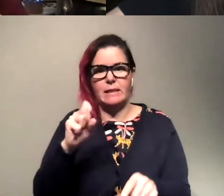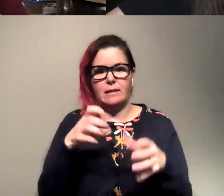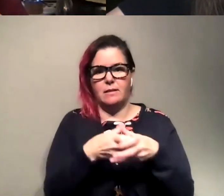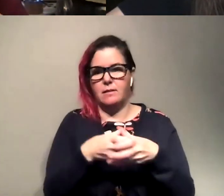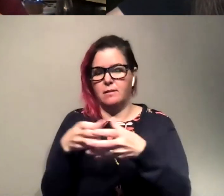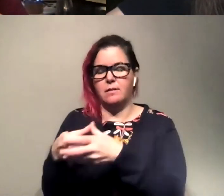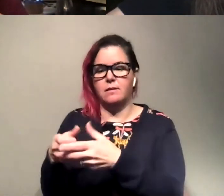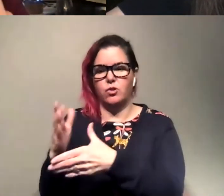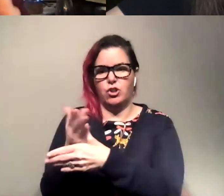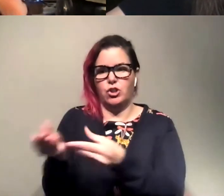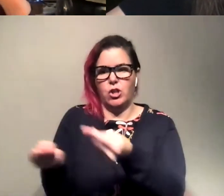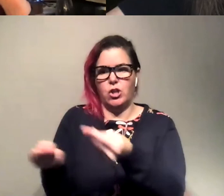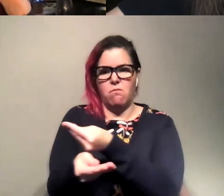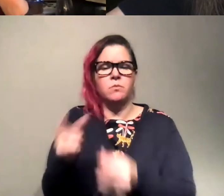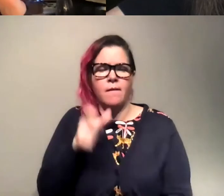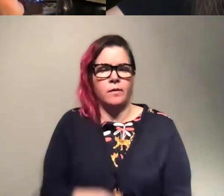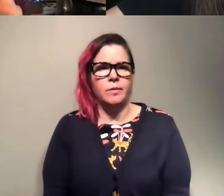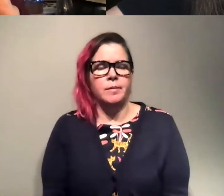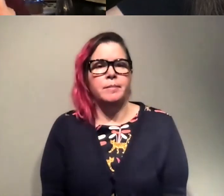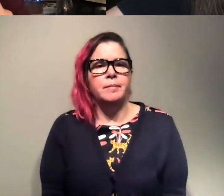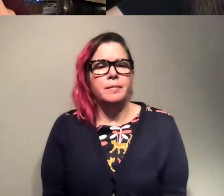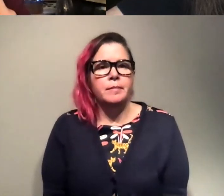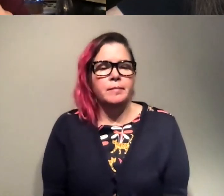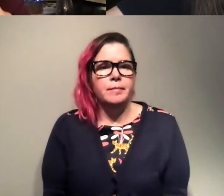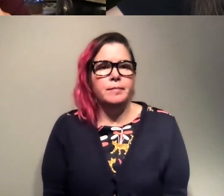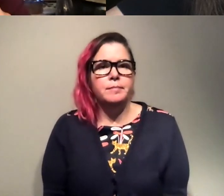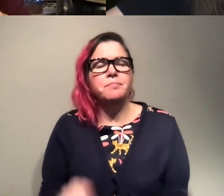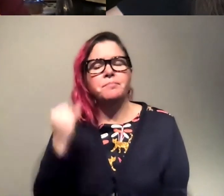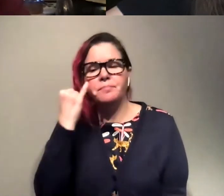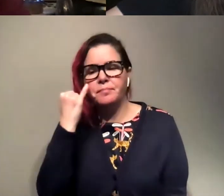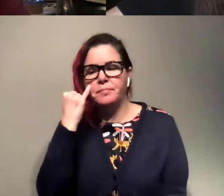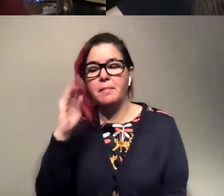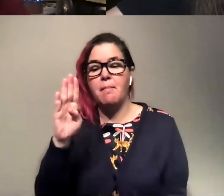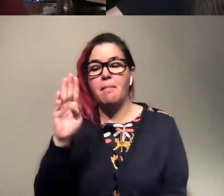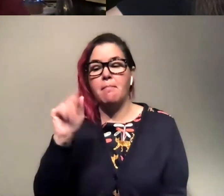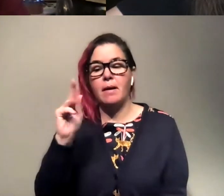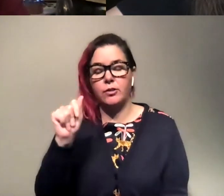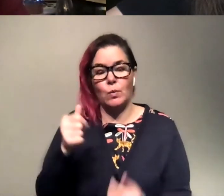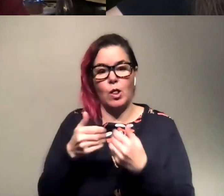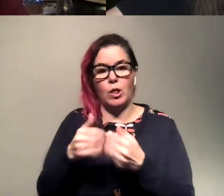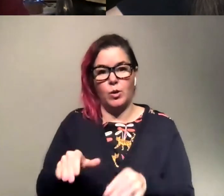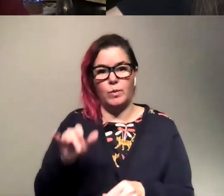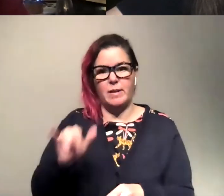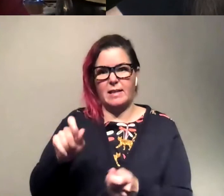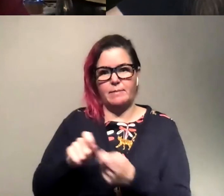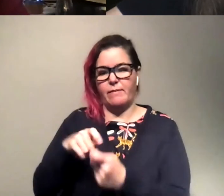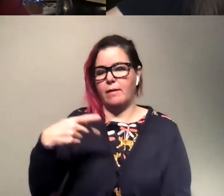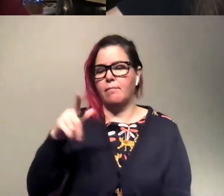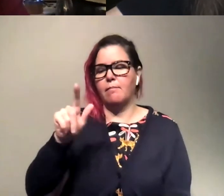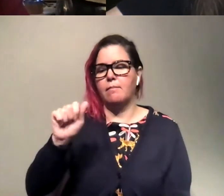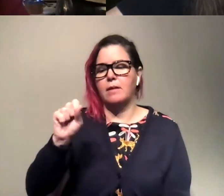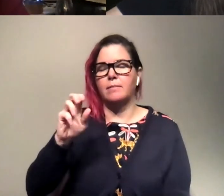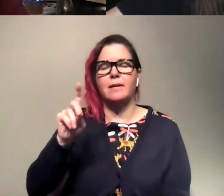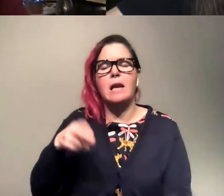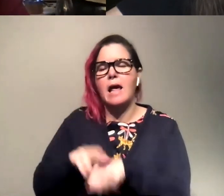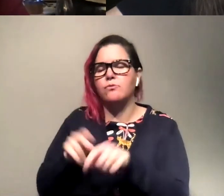these in a lot of cases. And so if a bacteria would lose that plasmid, which can happen naturally or through